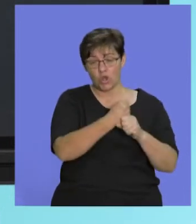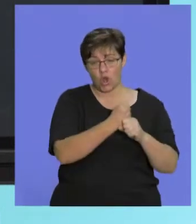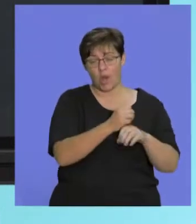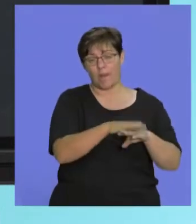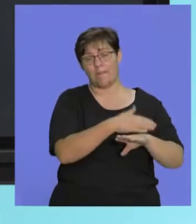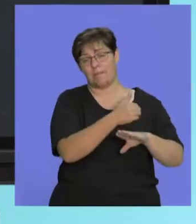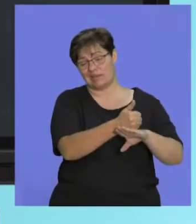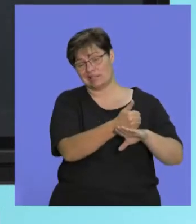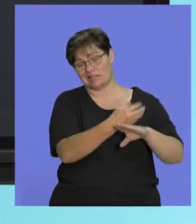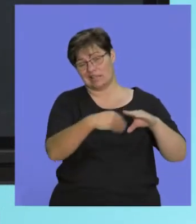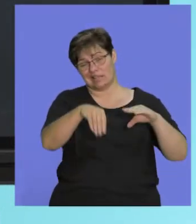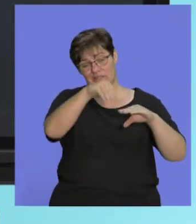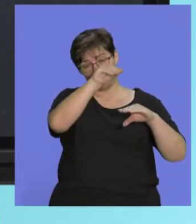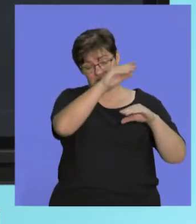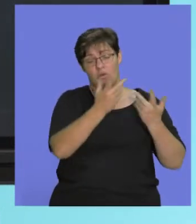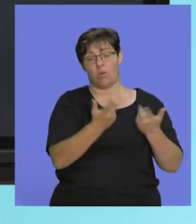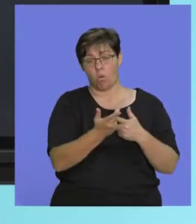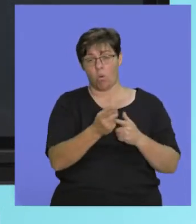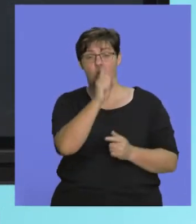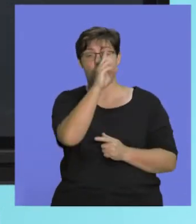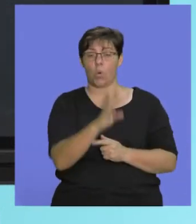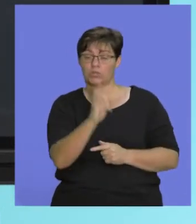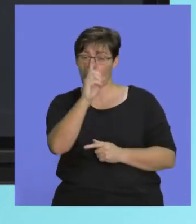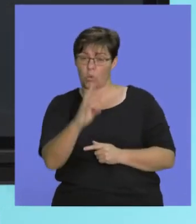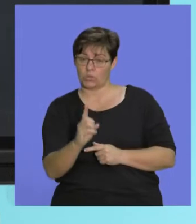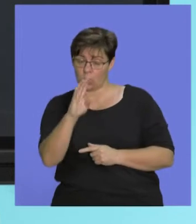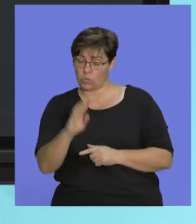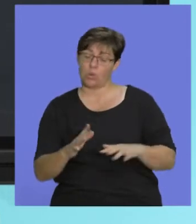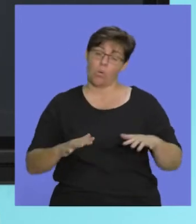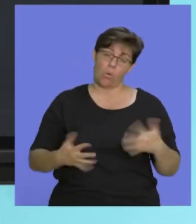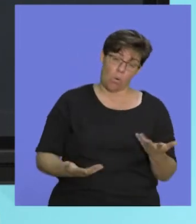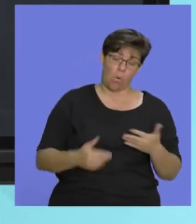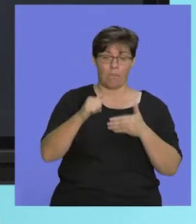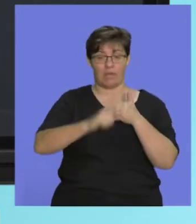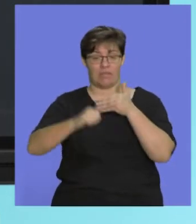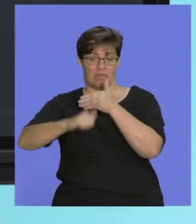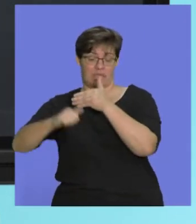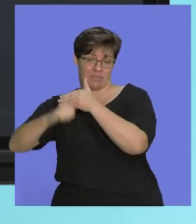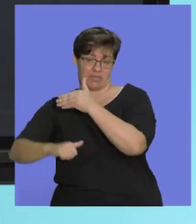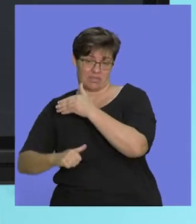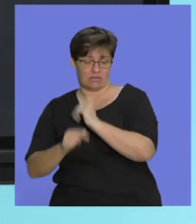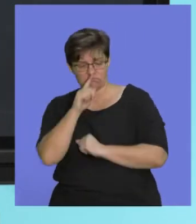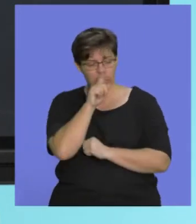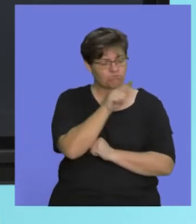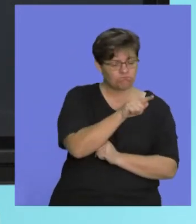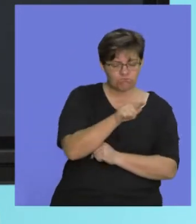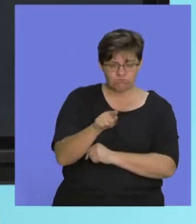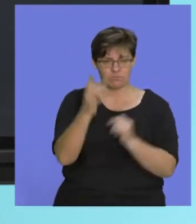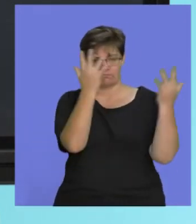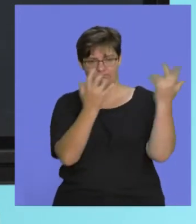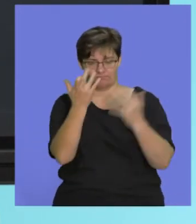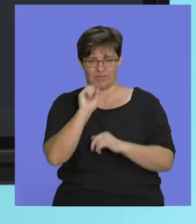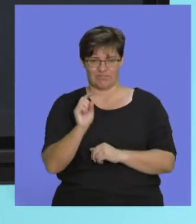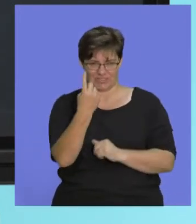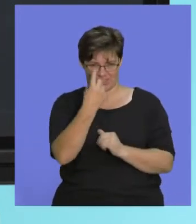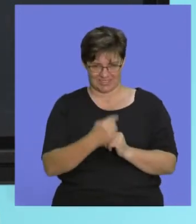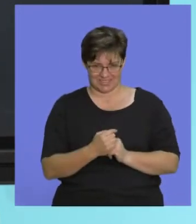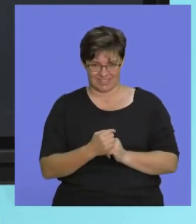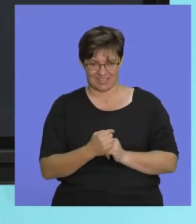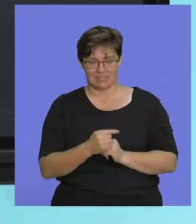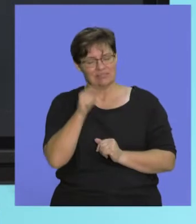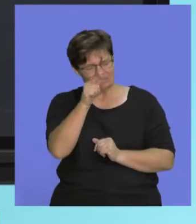annually basis interest given to him, or quarterly or monthly? And then you will then look at that using